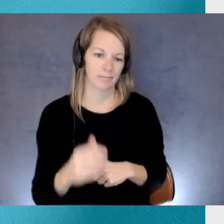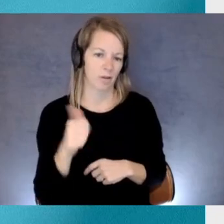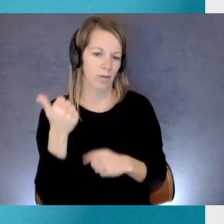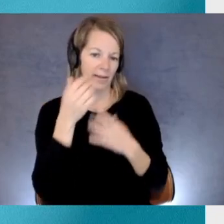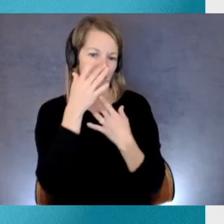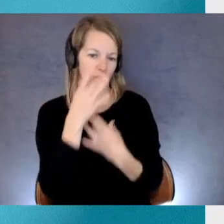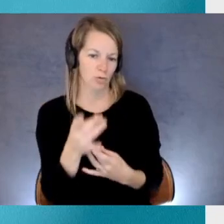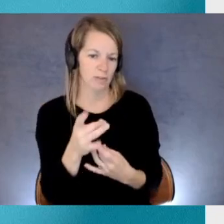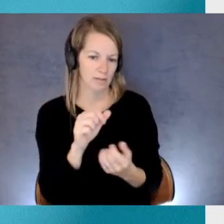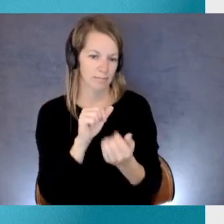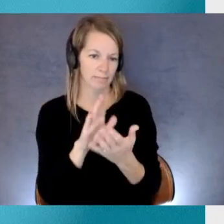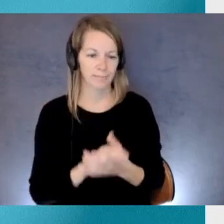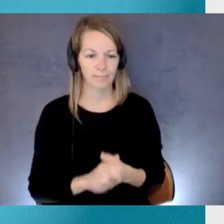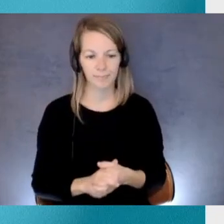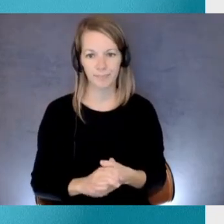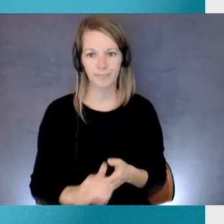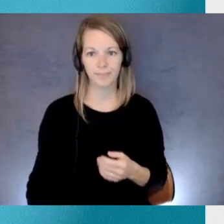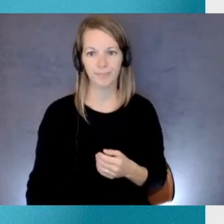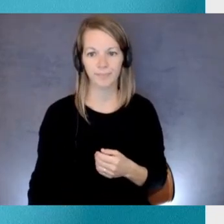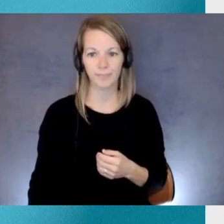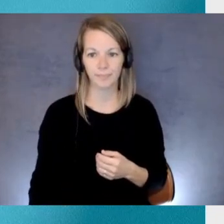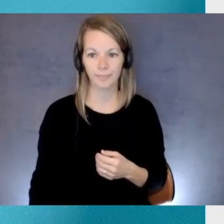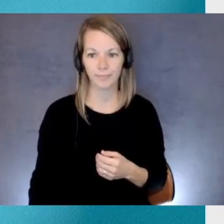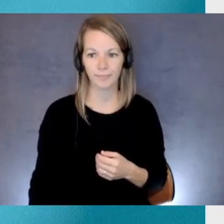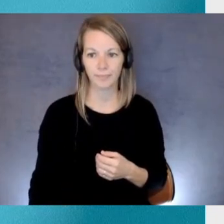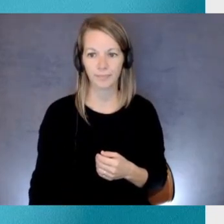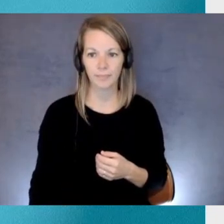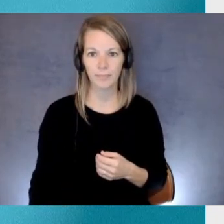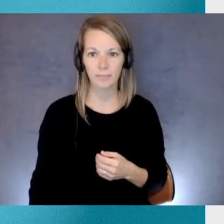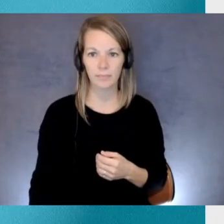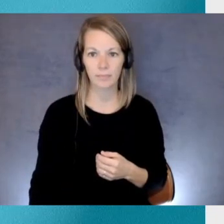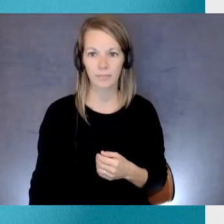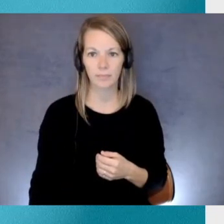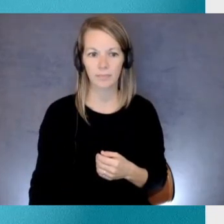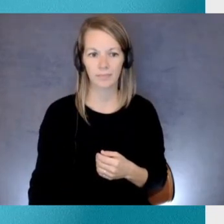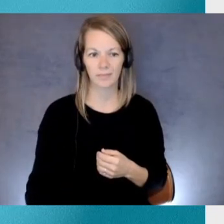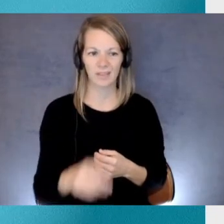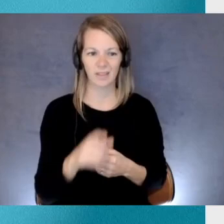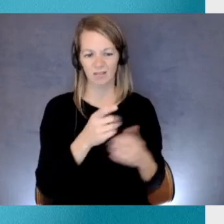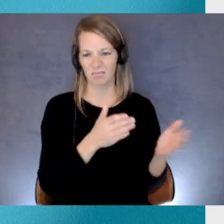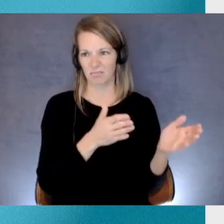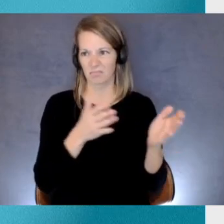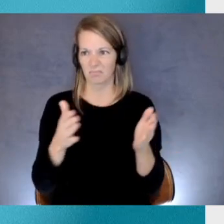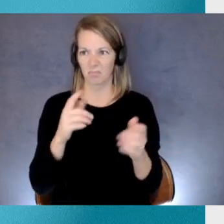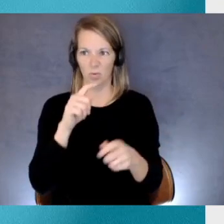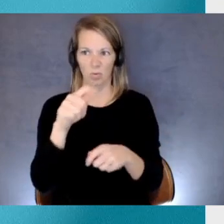use these kinds of texts. So I'm going to move along and try to wrap up pretty